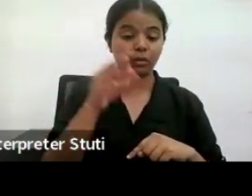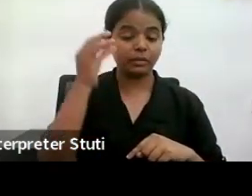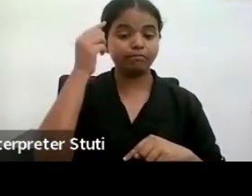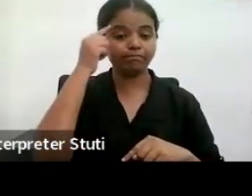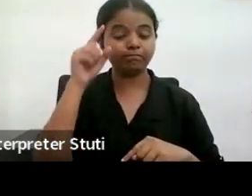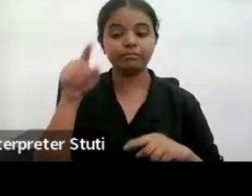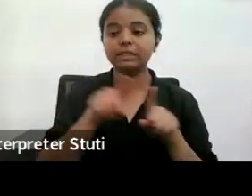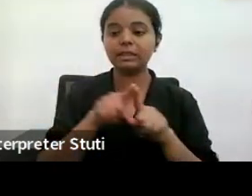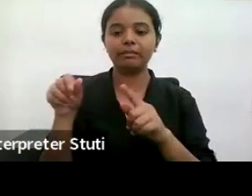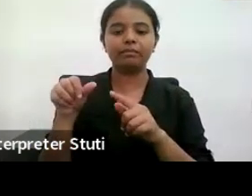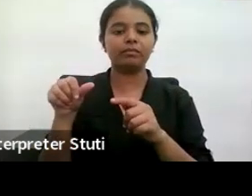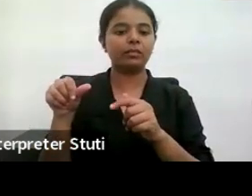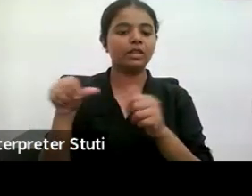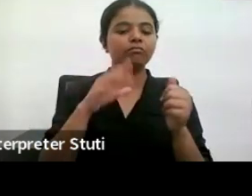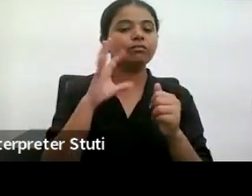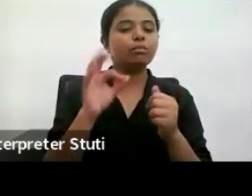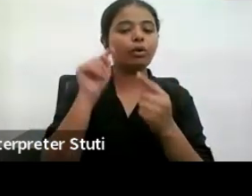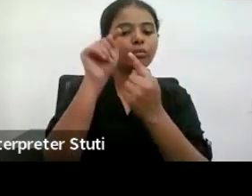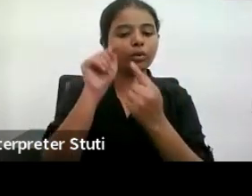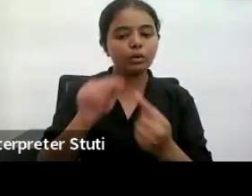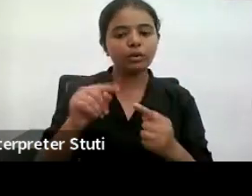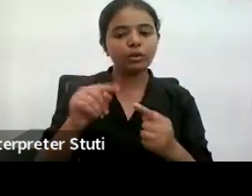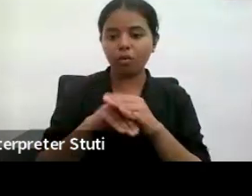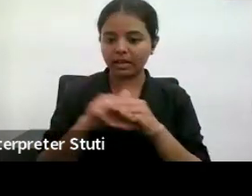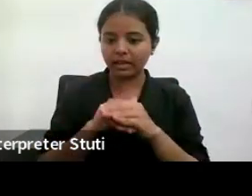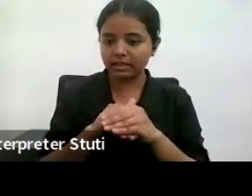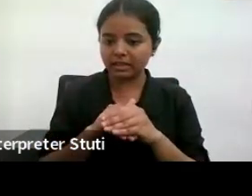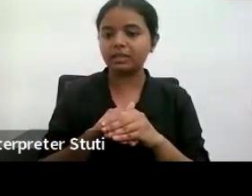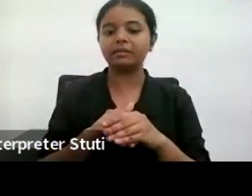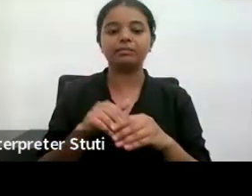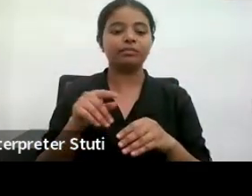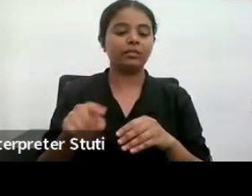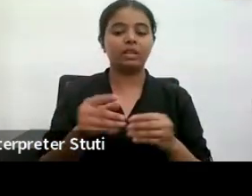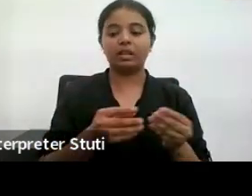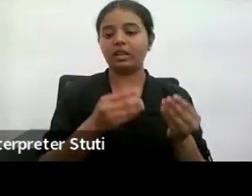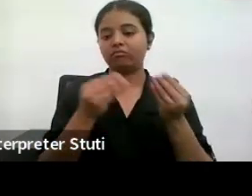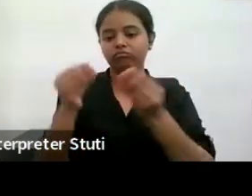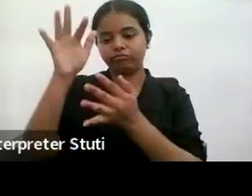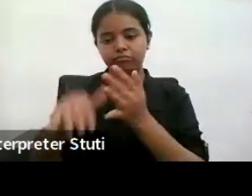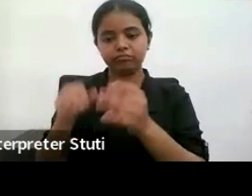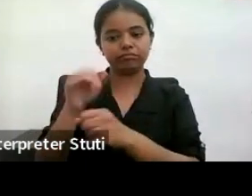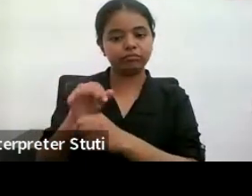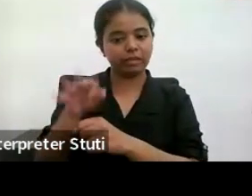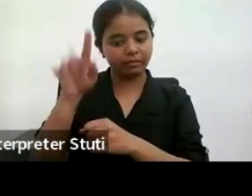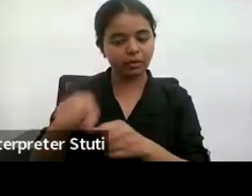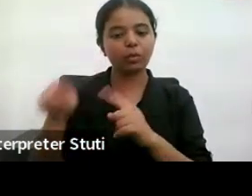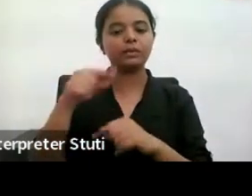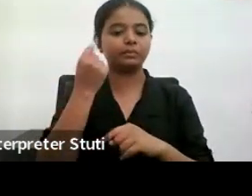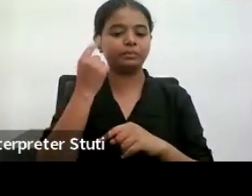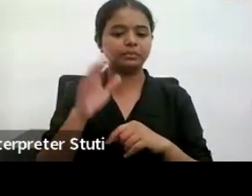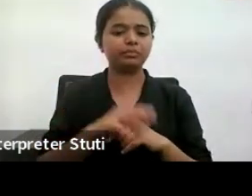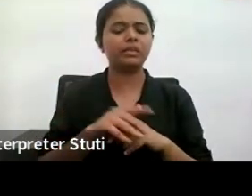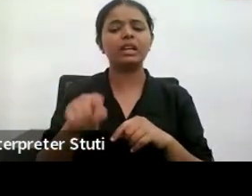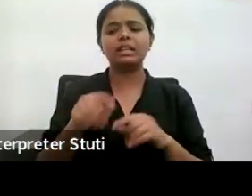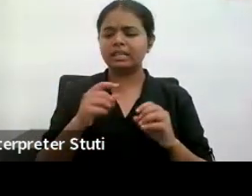and background and an important context that Radhika has provided us with. I said at the